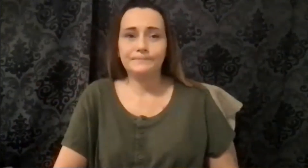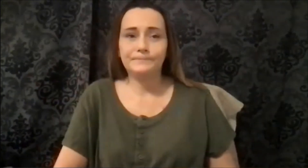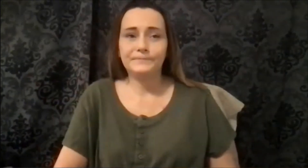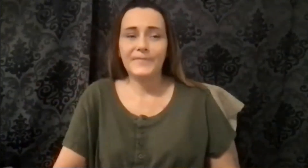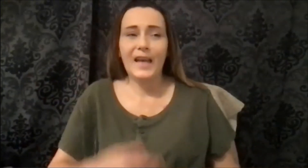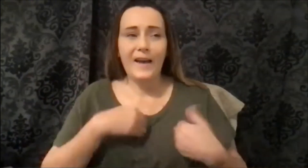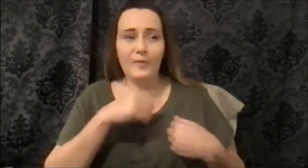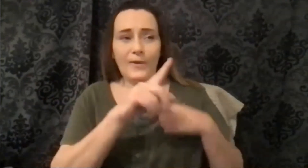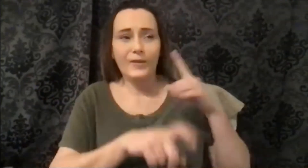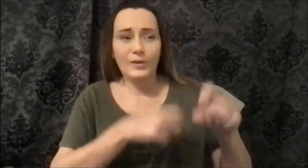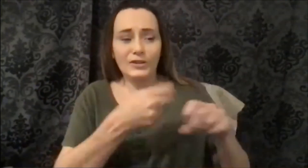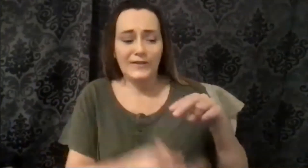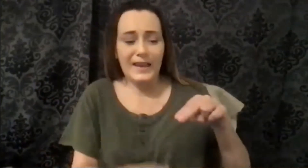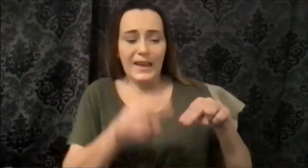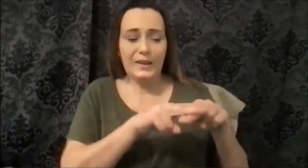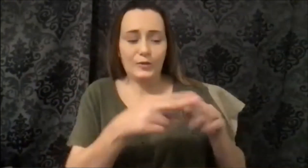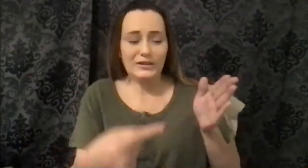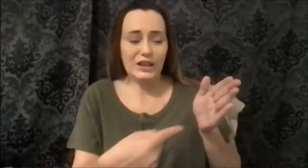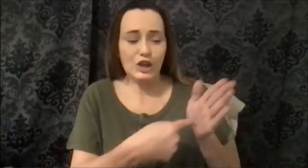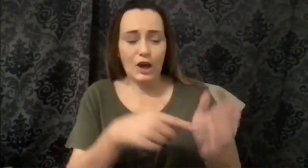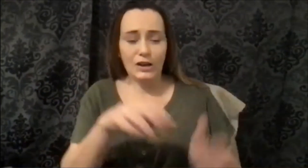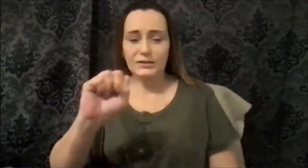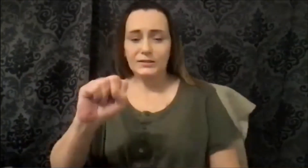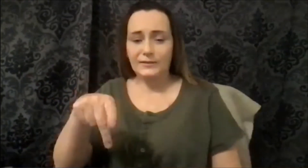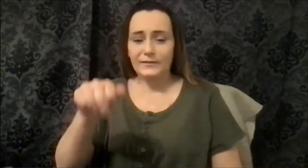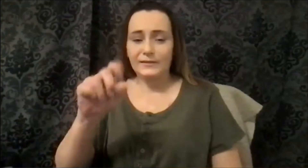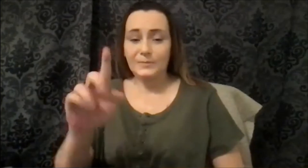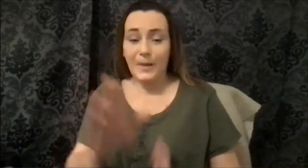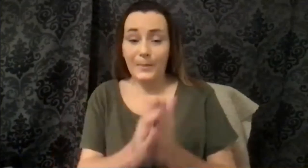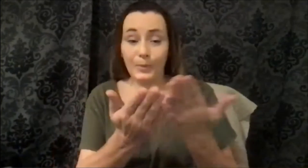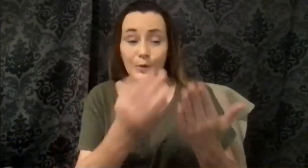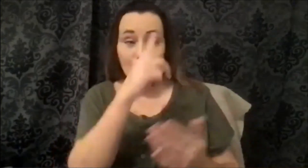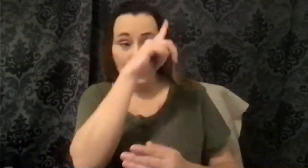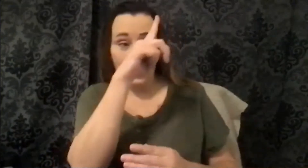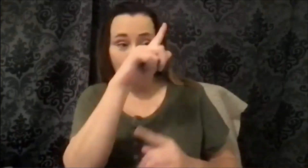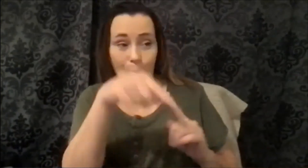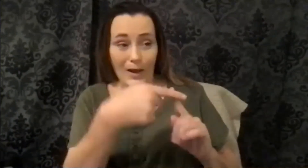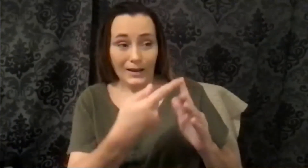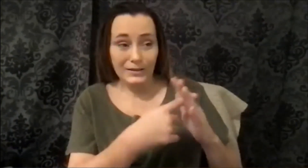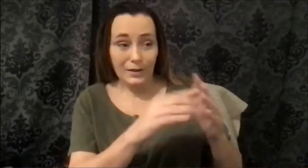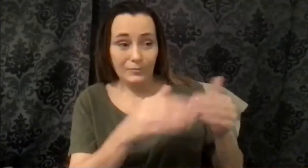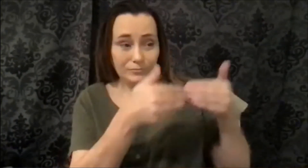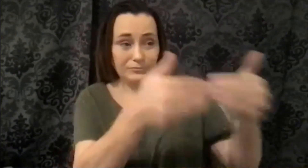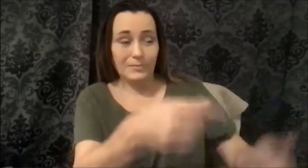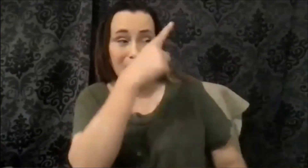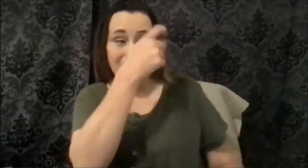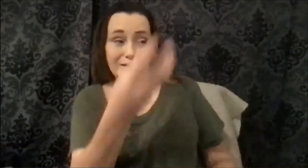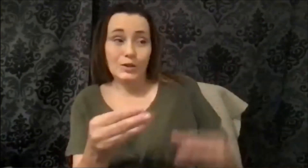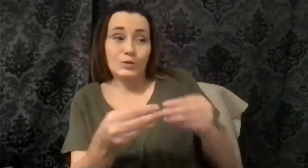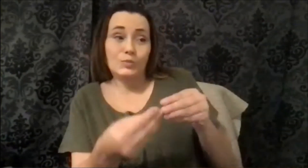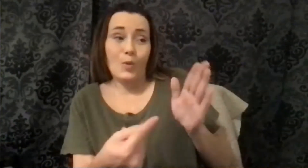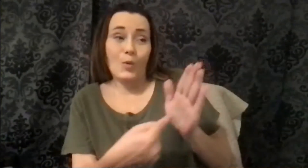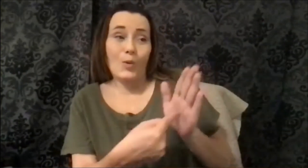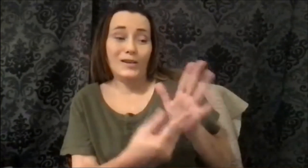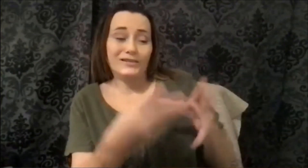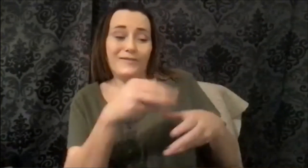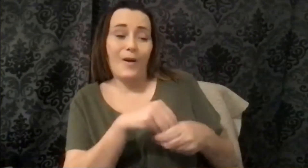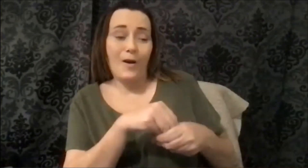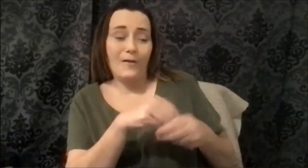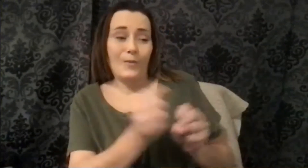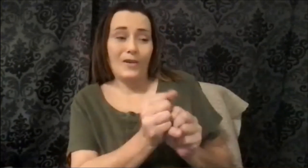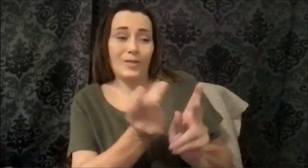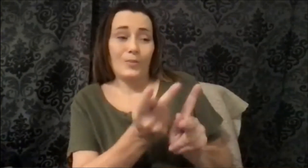price of the SPAD book when it comes out? Because there's more costs involved with the production of this book than of any